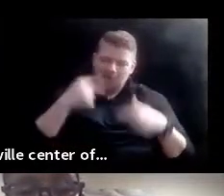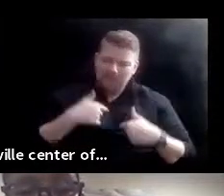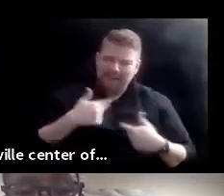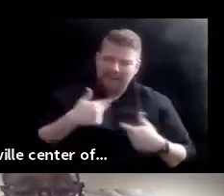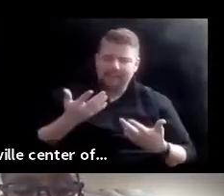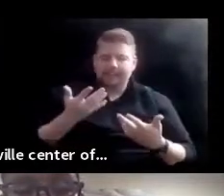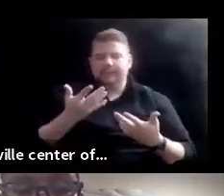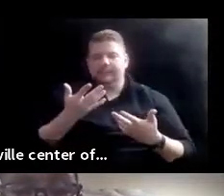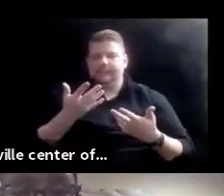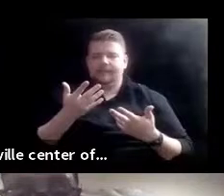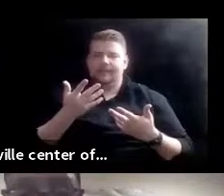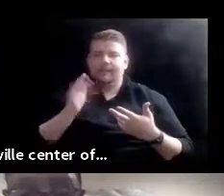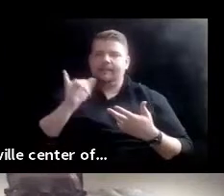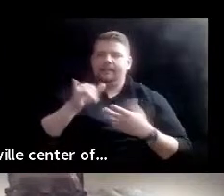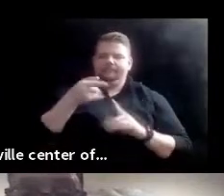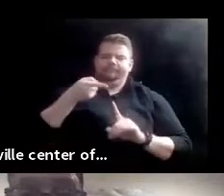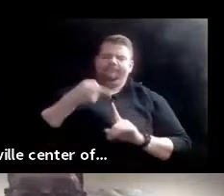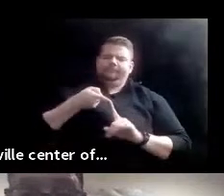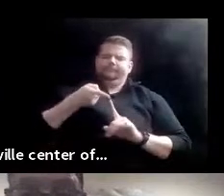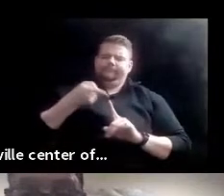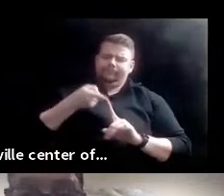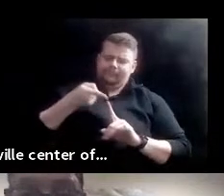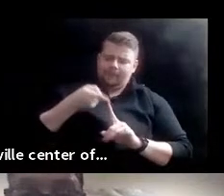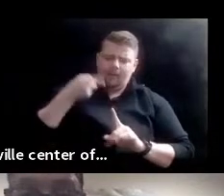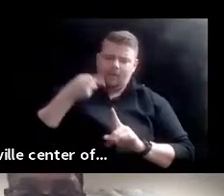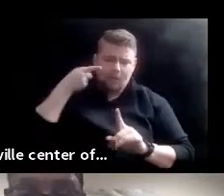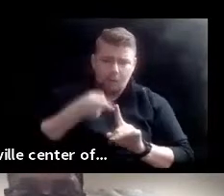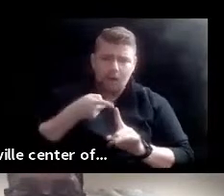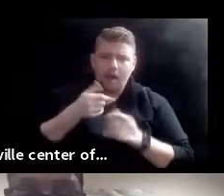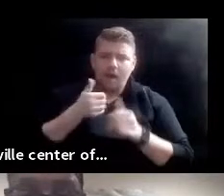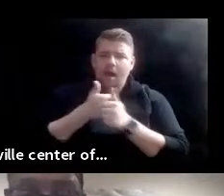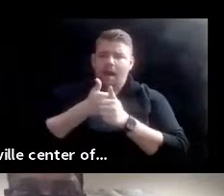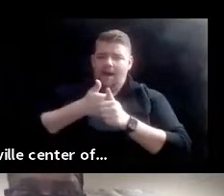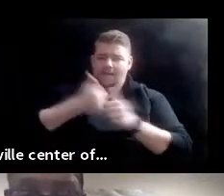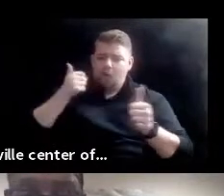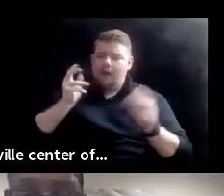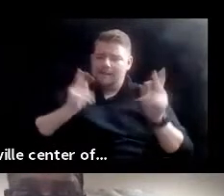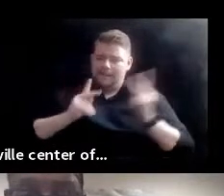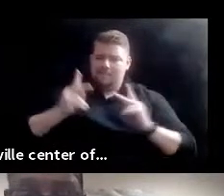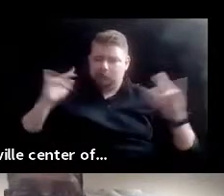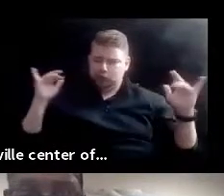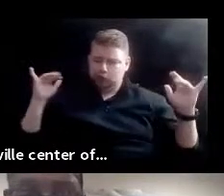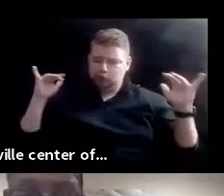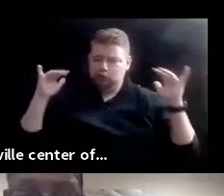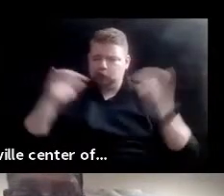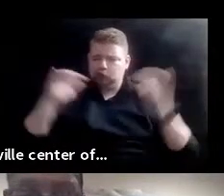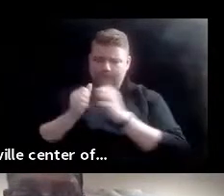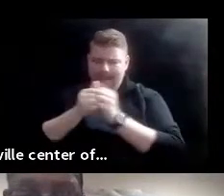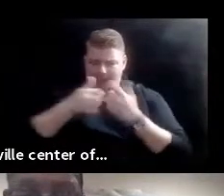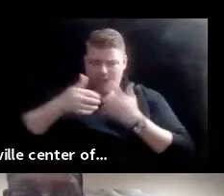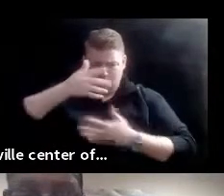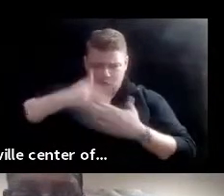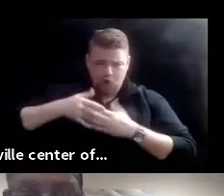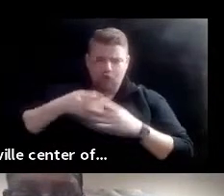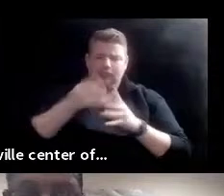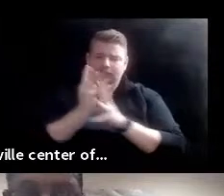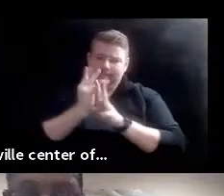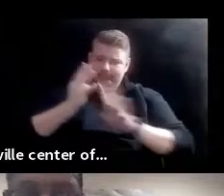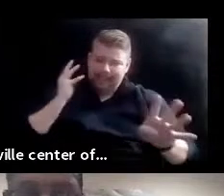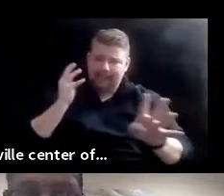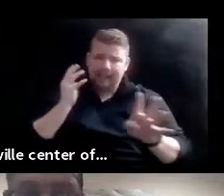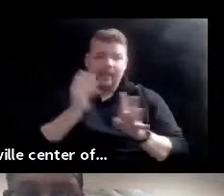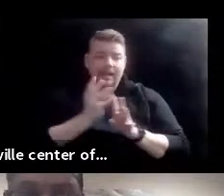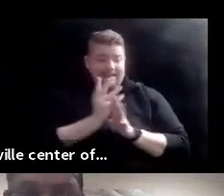I thought the spirit of this is to avoid people getting together socially, and people standing in line wouldn't